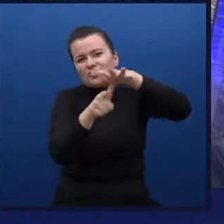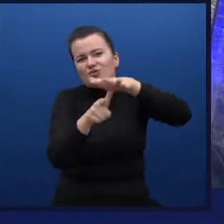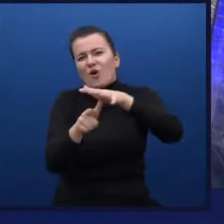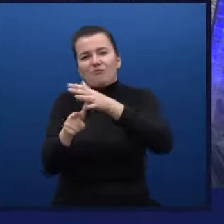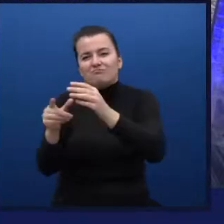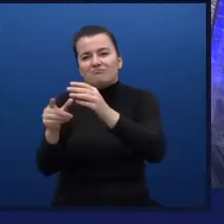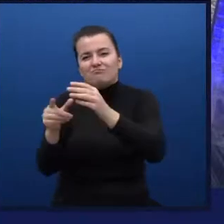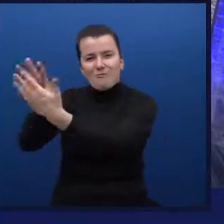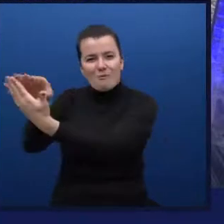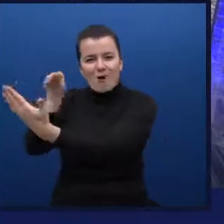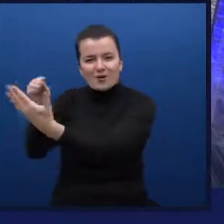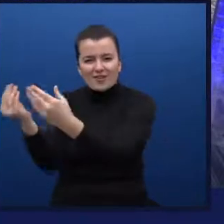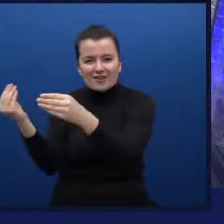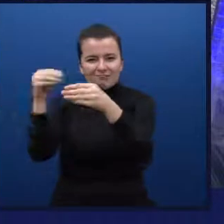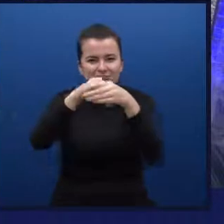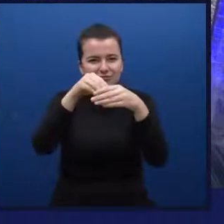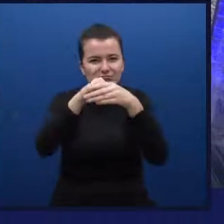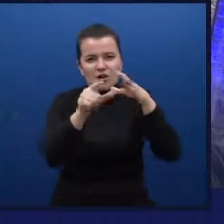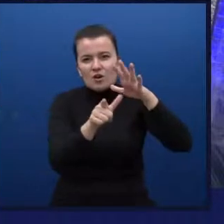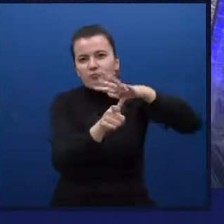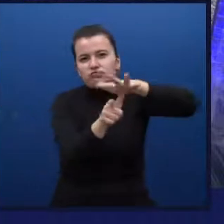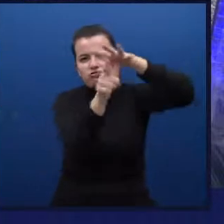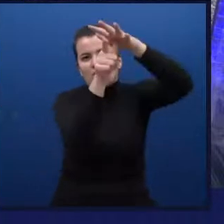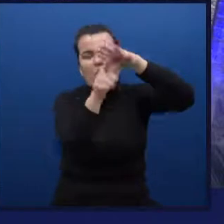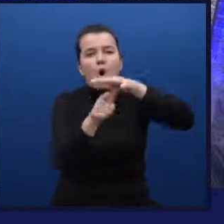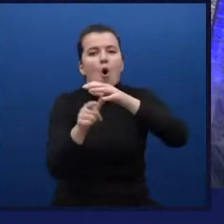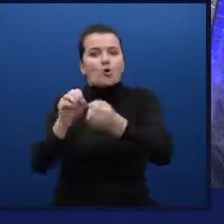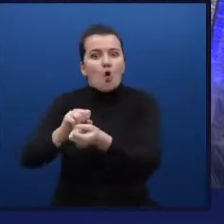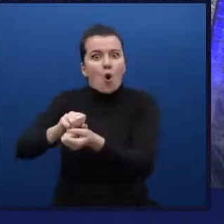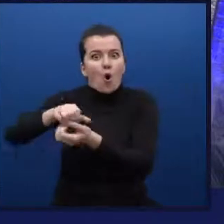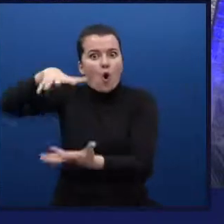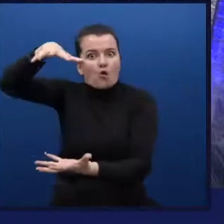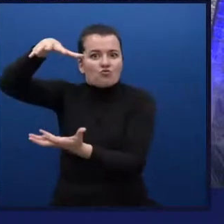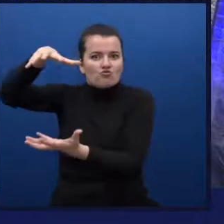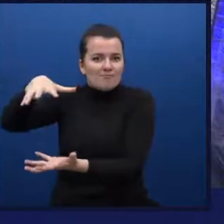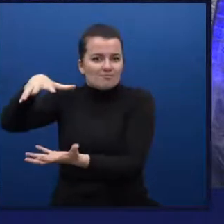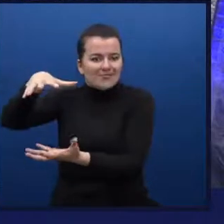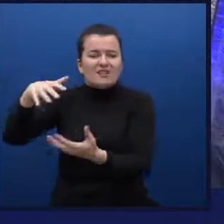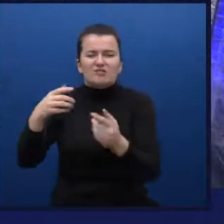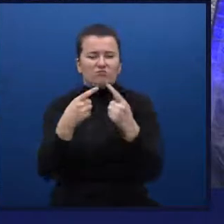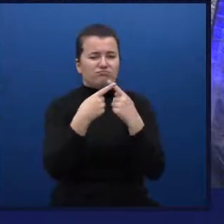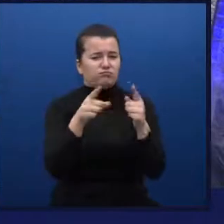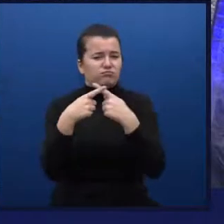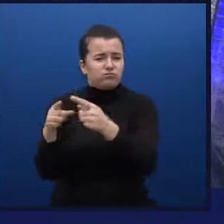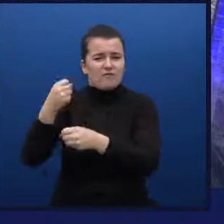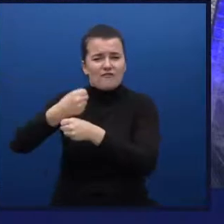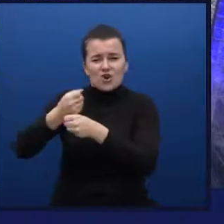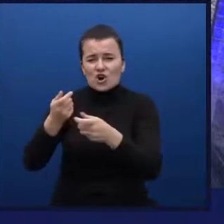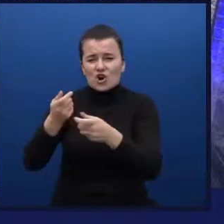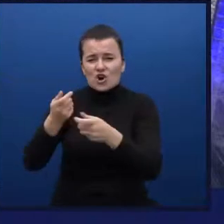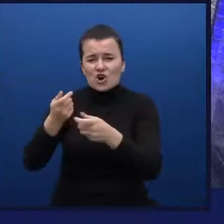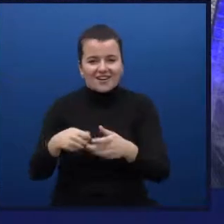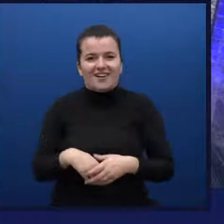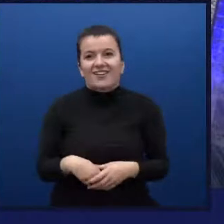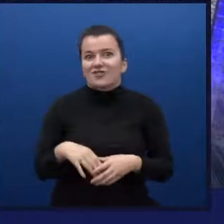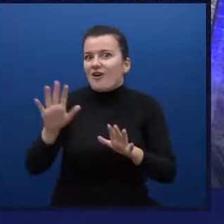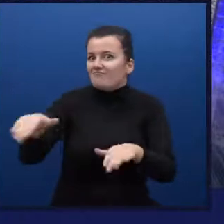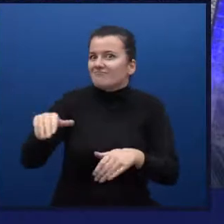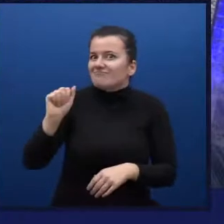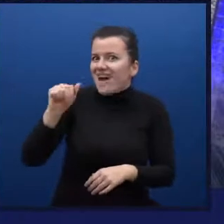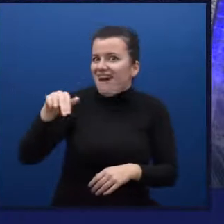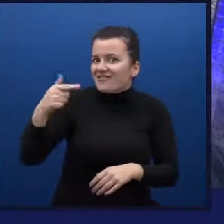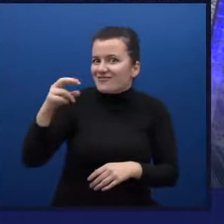similar problems for users. So I'd love to hear Anthony's input